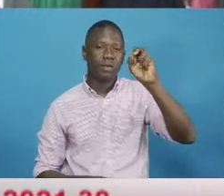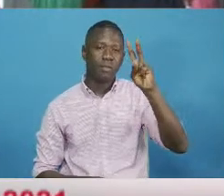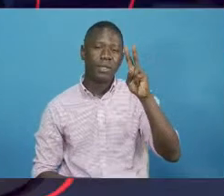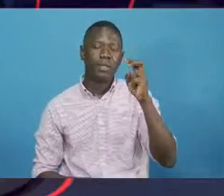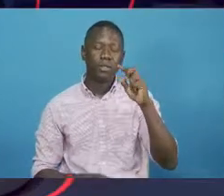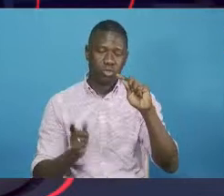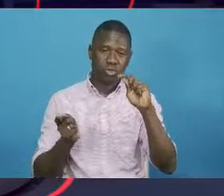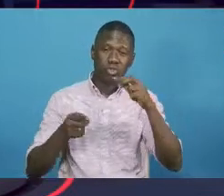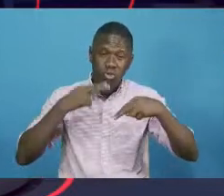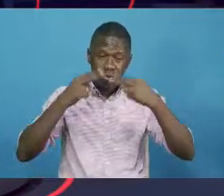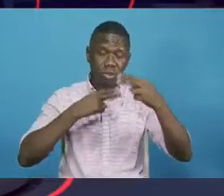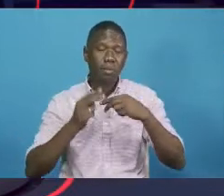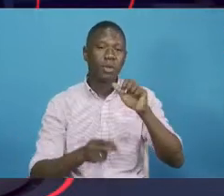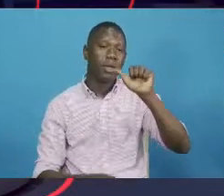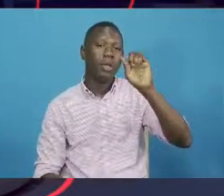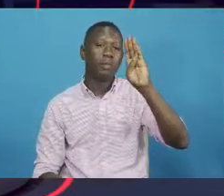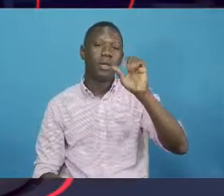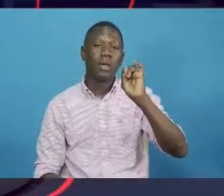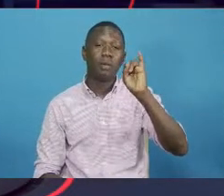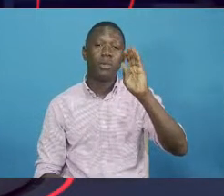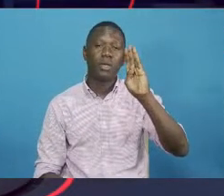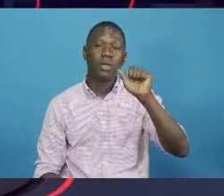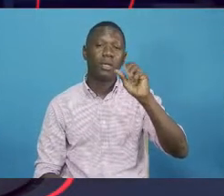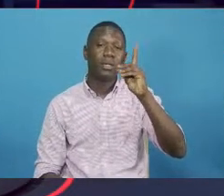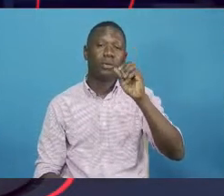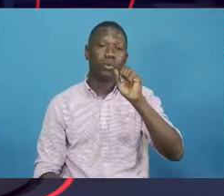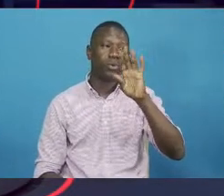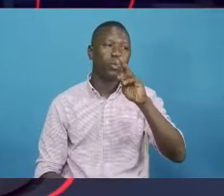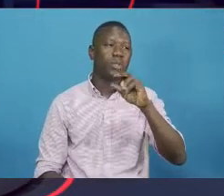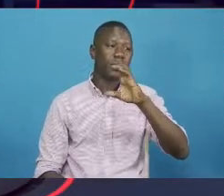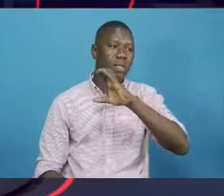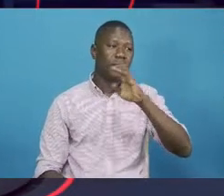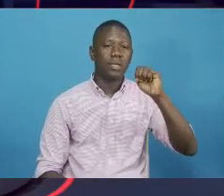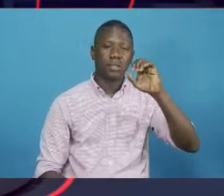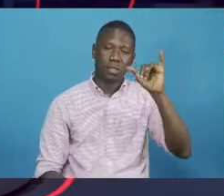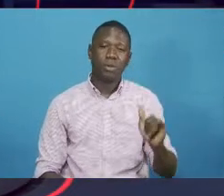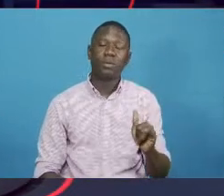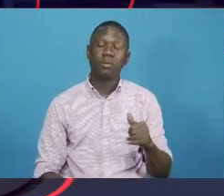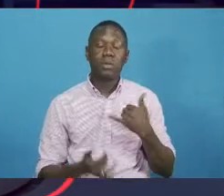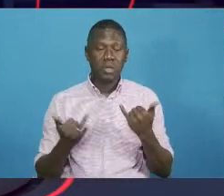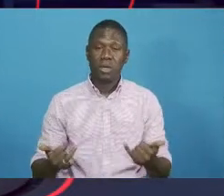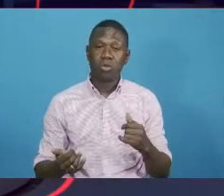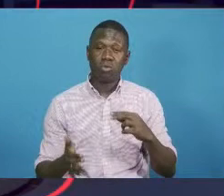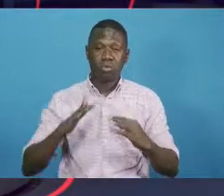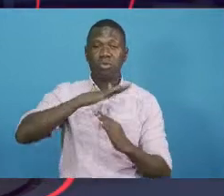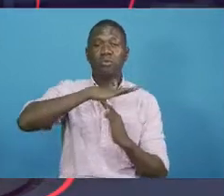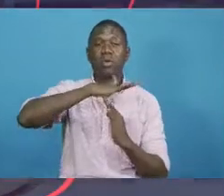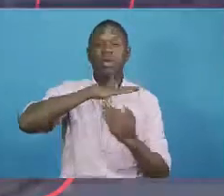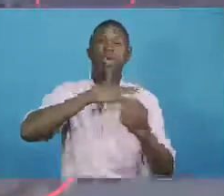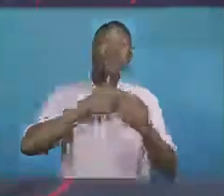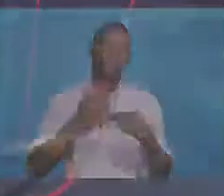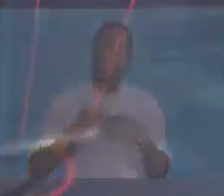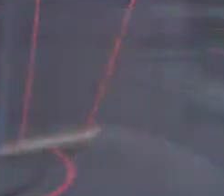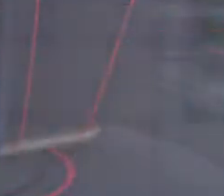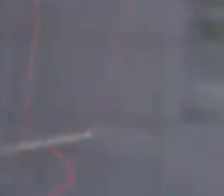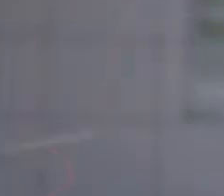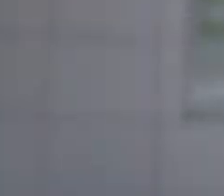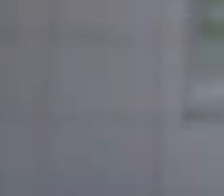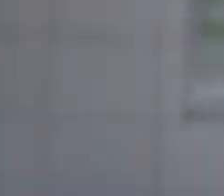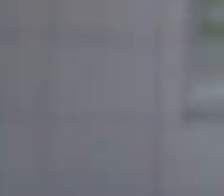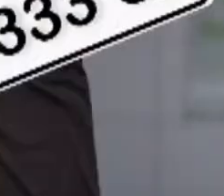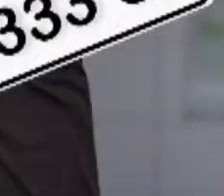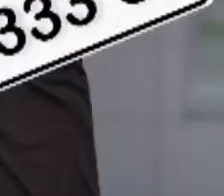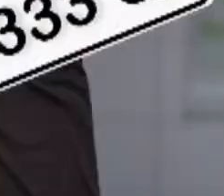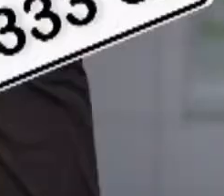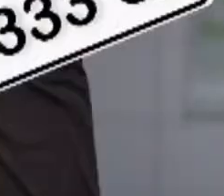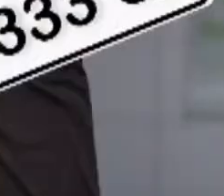Sise. We will now go for a short commercial break. Still to come, we have more stories. Do stay tuned. Now, with